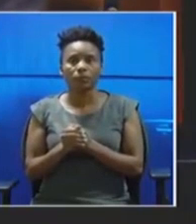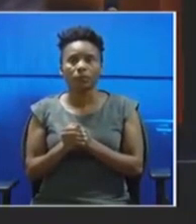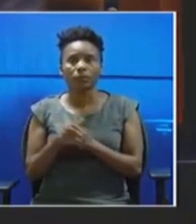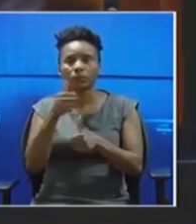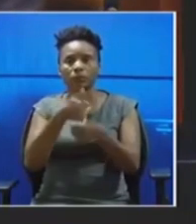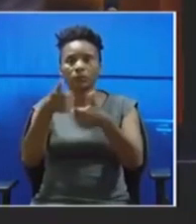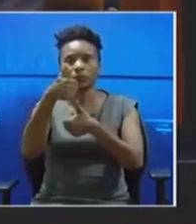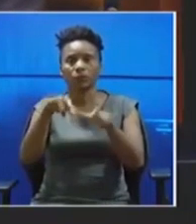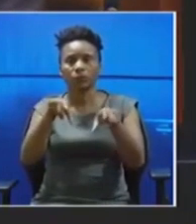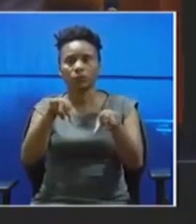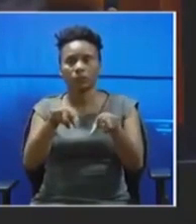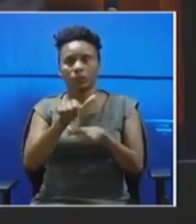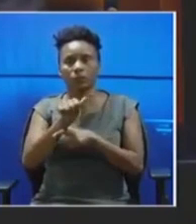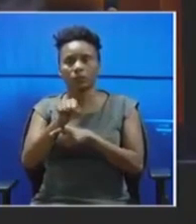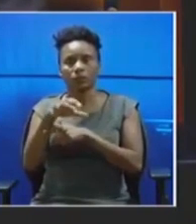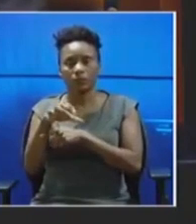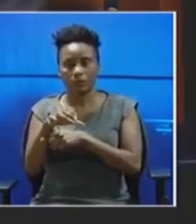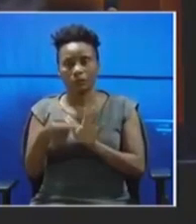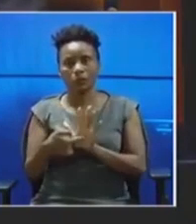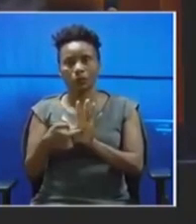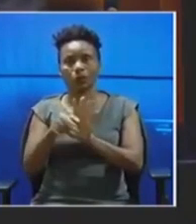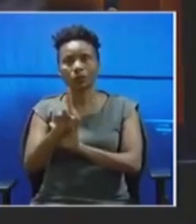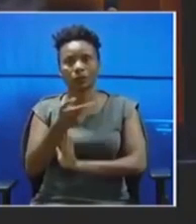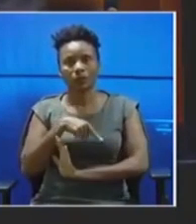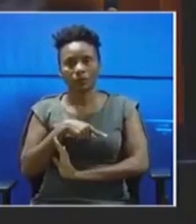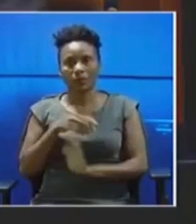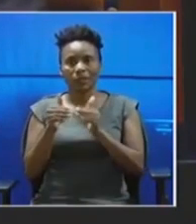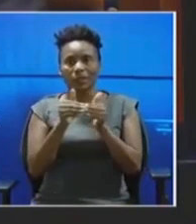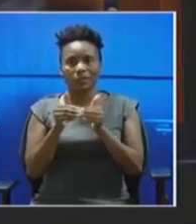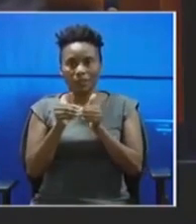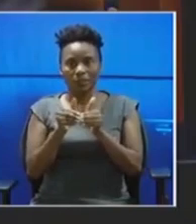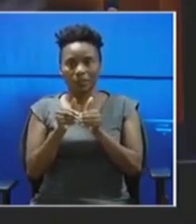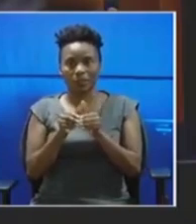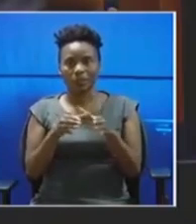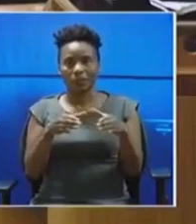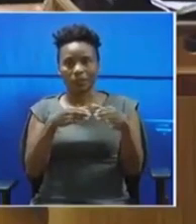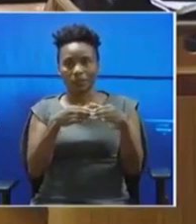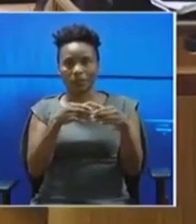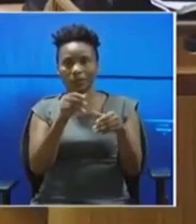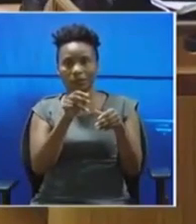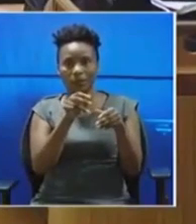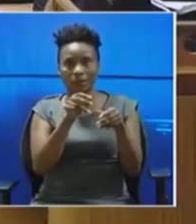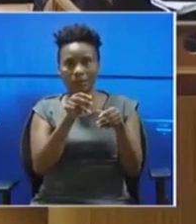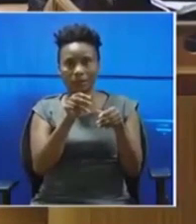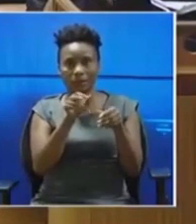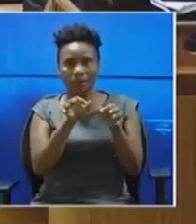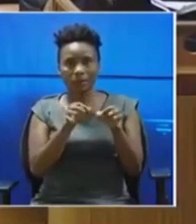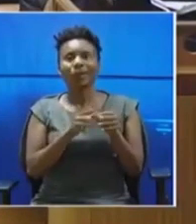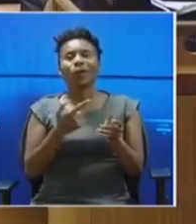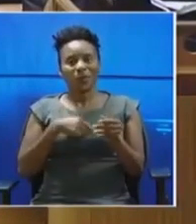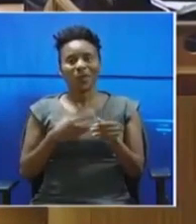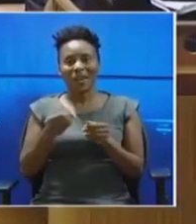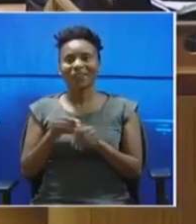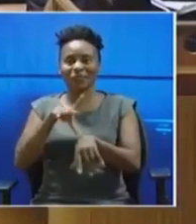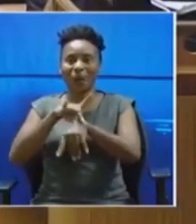On just to show that we are a caring party, we do have doctors to assist Van Damme with her throat